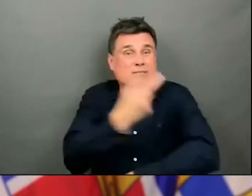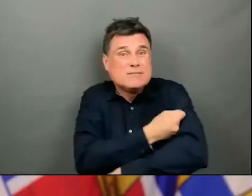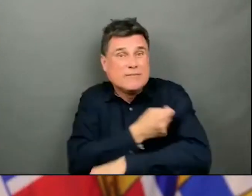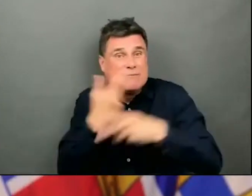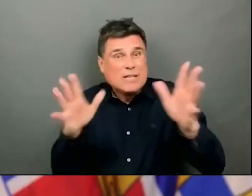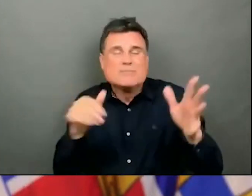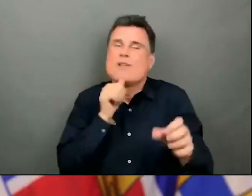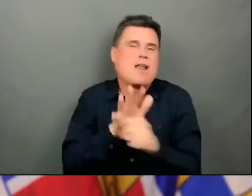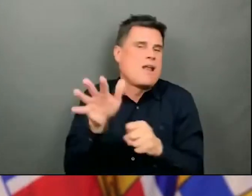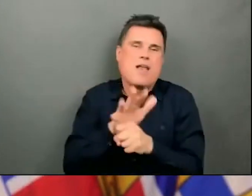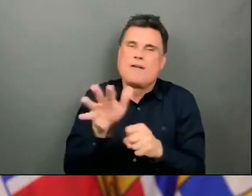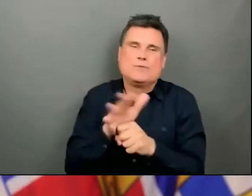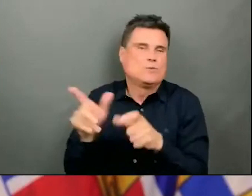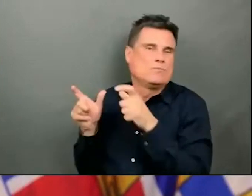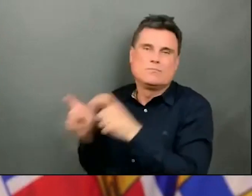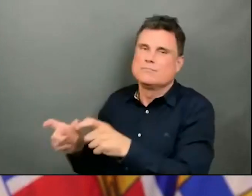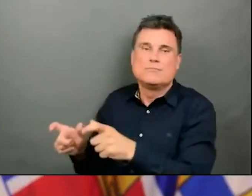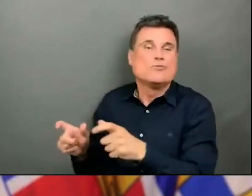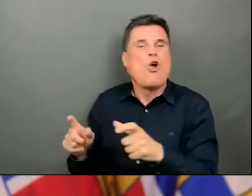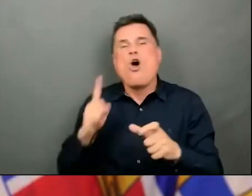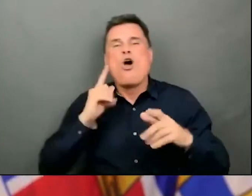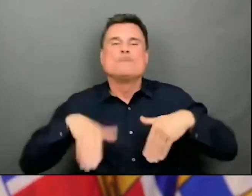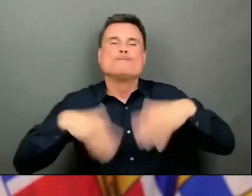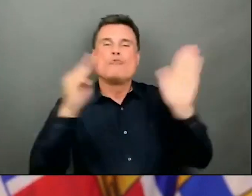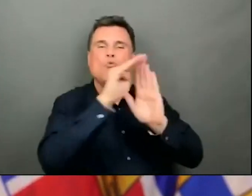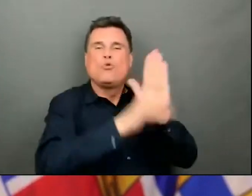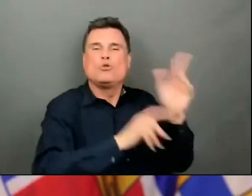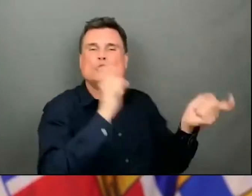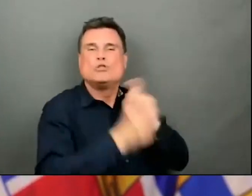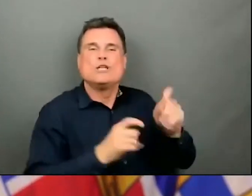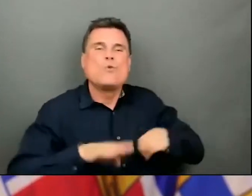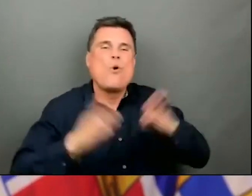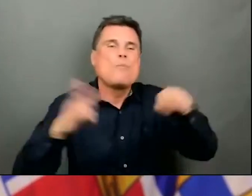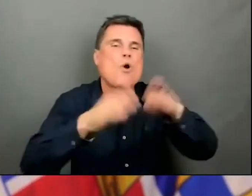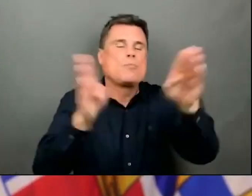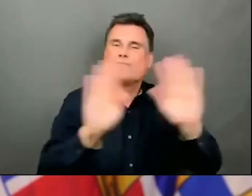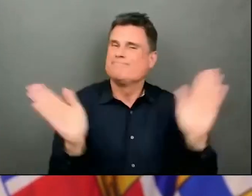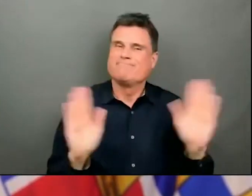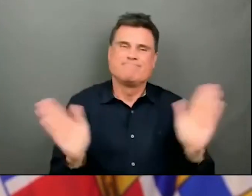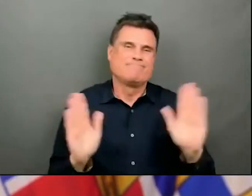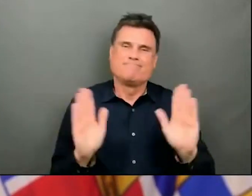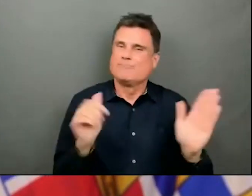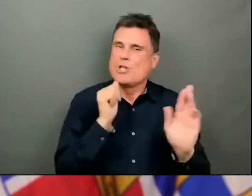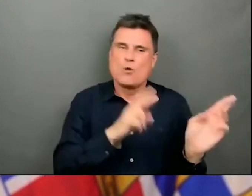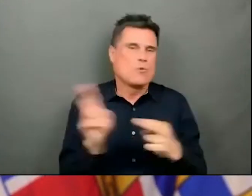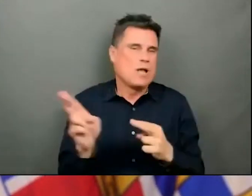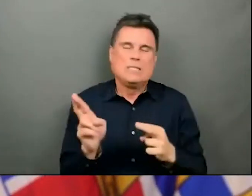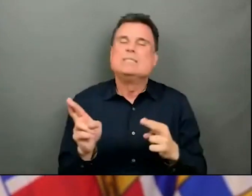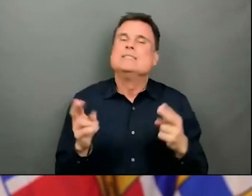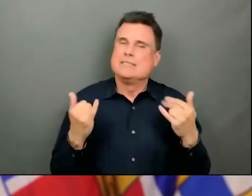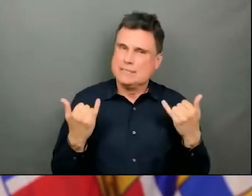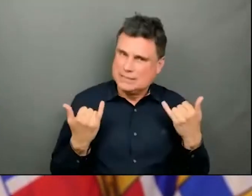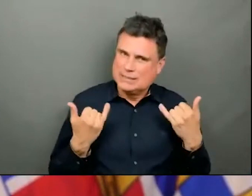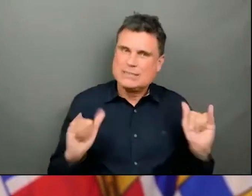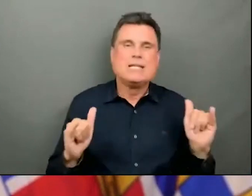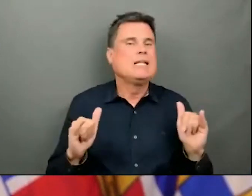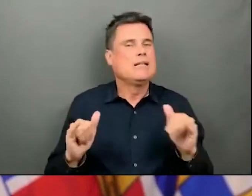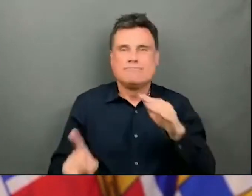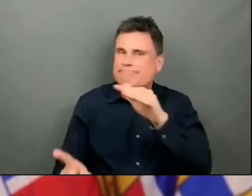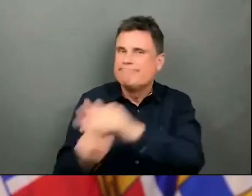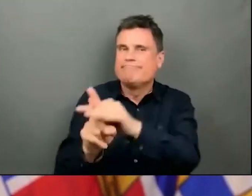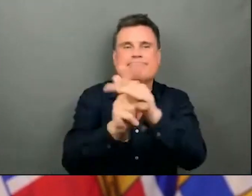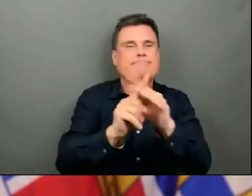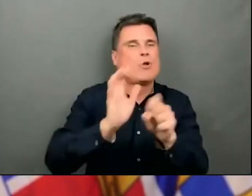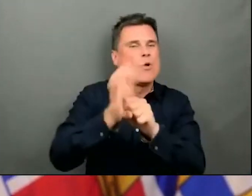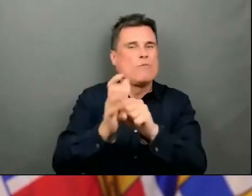road yet. We know that there are some people who are getting infected. We are still having outbreaks in long-term care homes, although